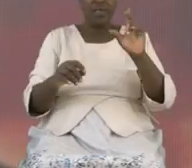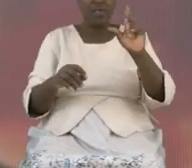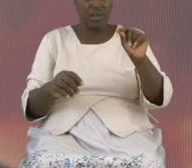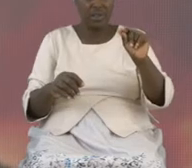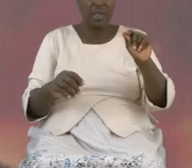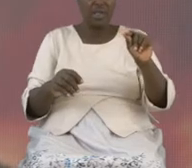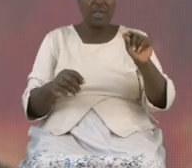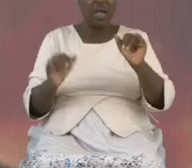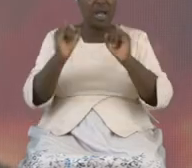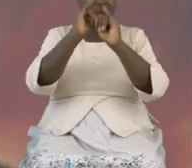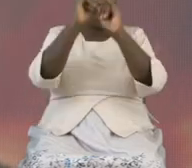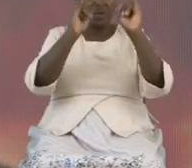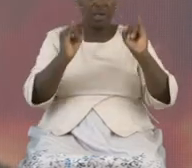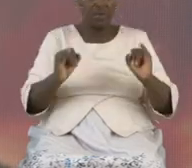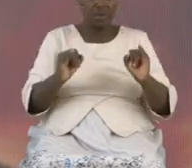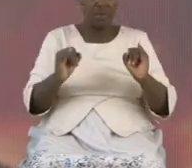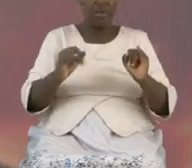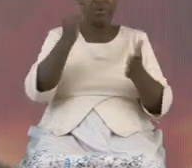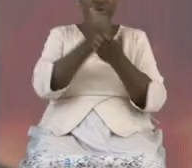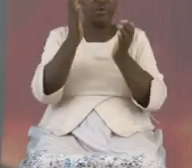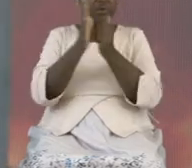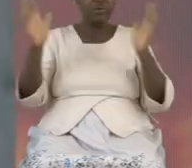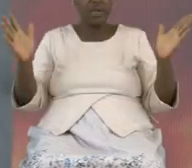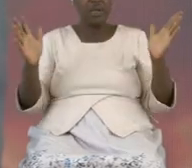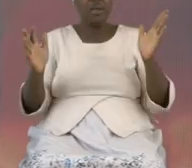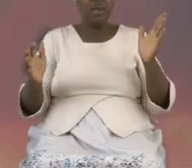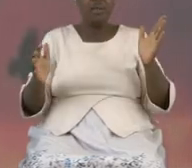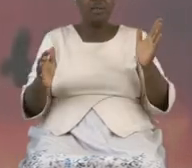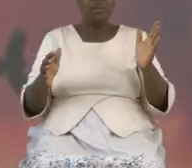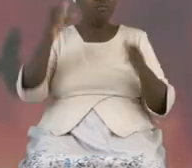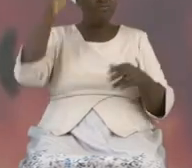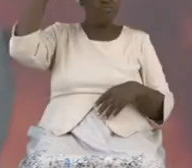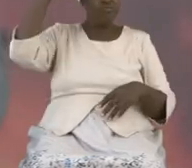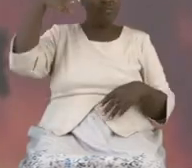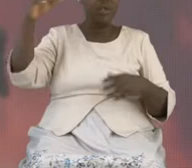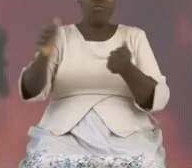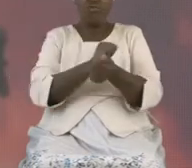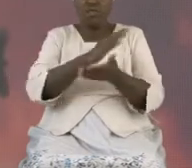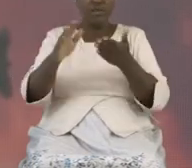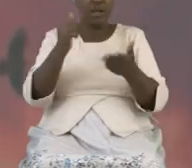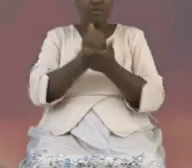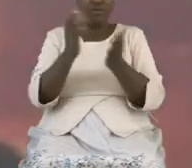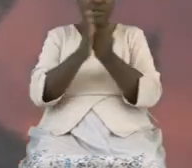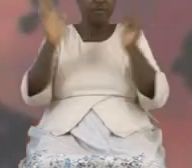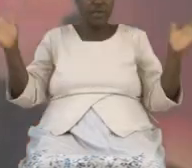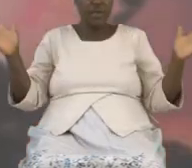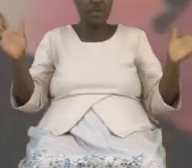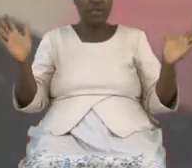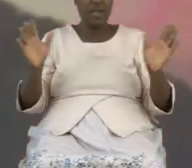idolatry, crucified; witchcraft, crucified; hatred,